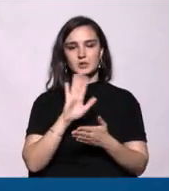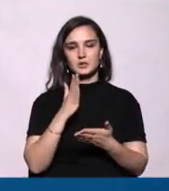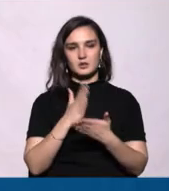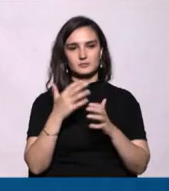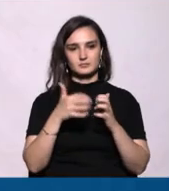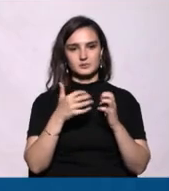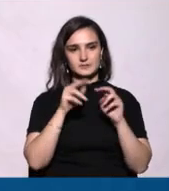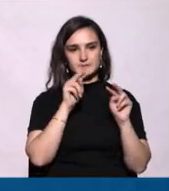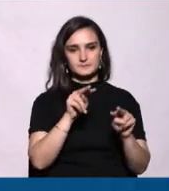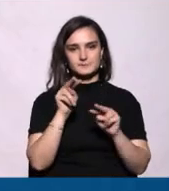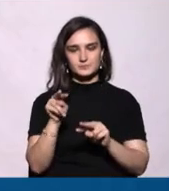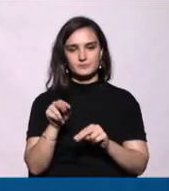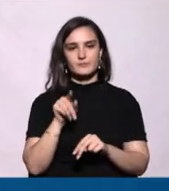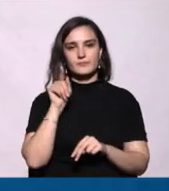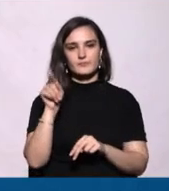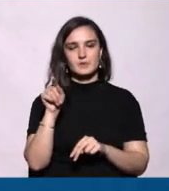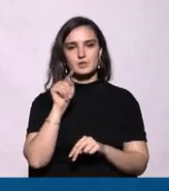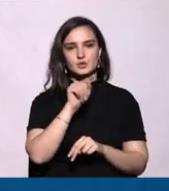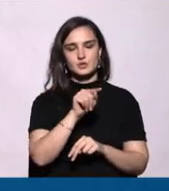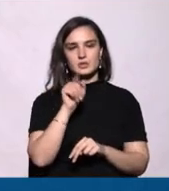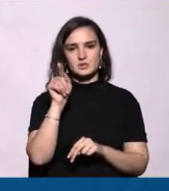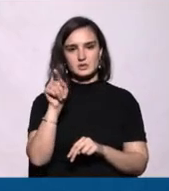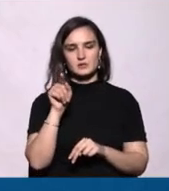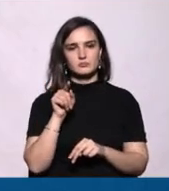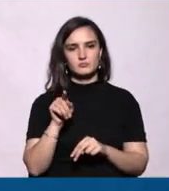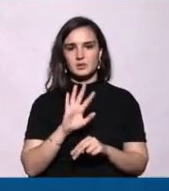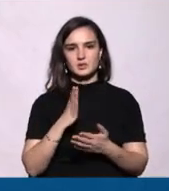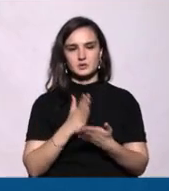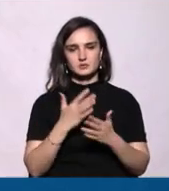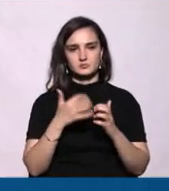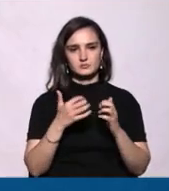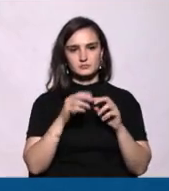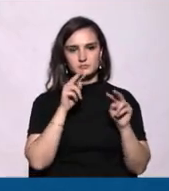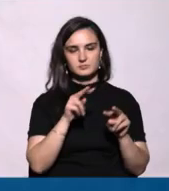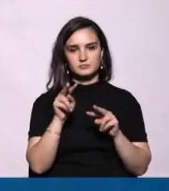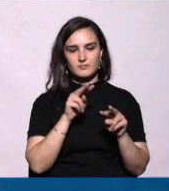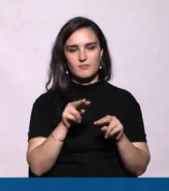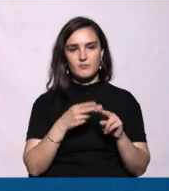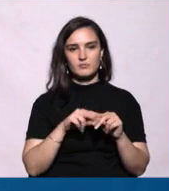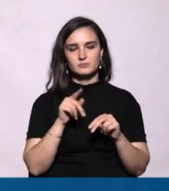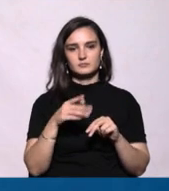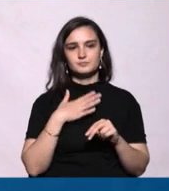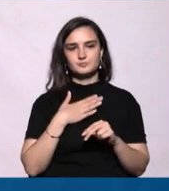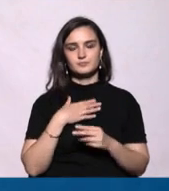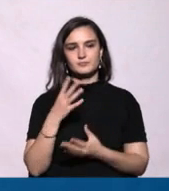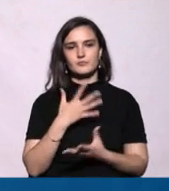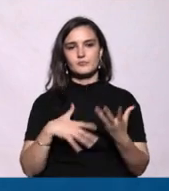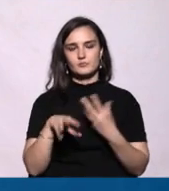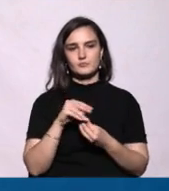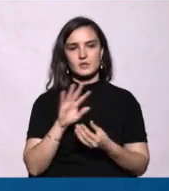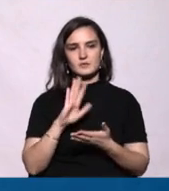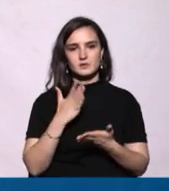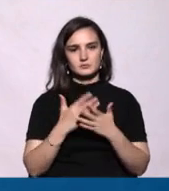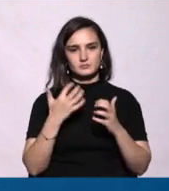a gardener. He, she, it is not a gardener. We are not